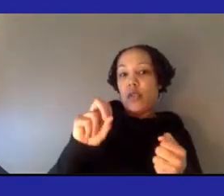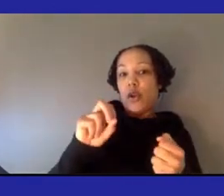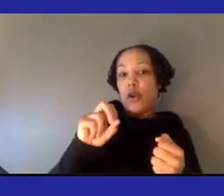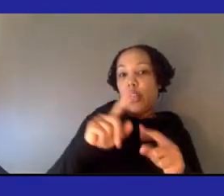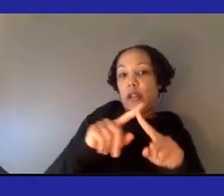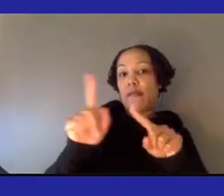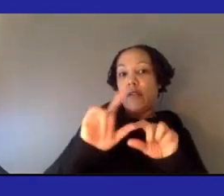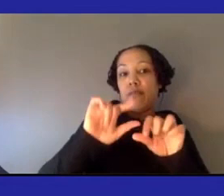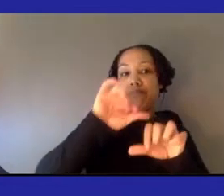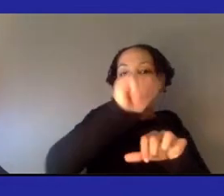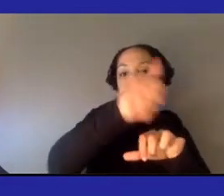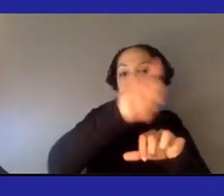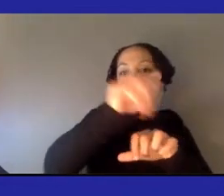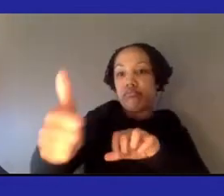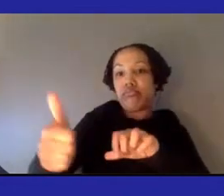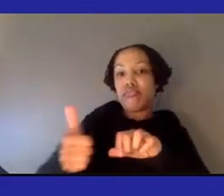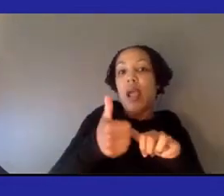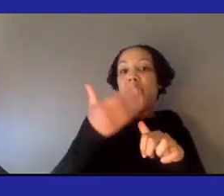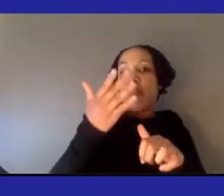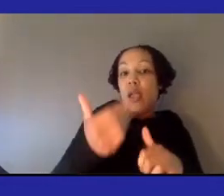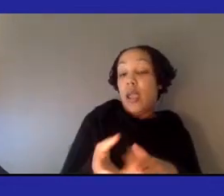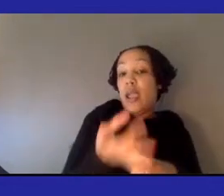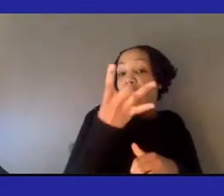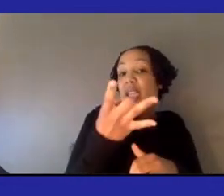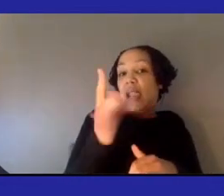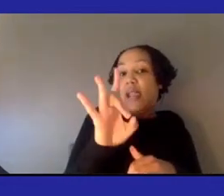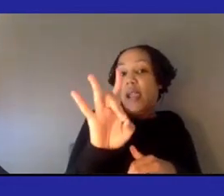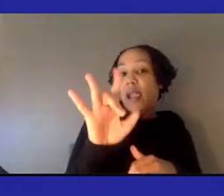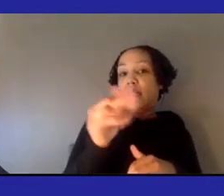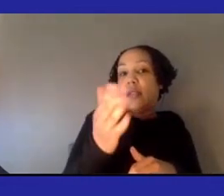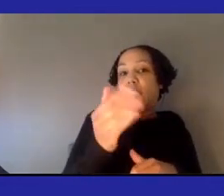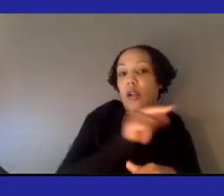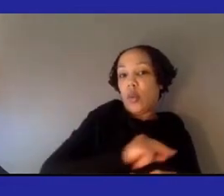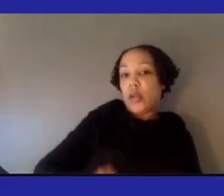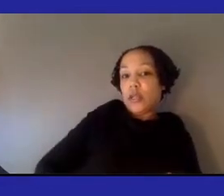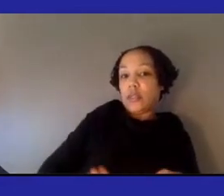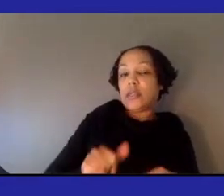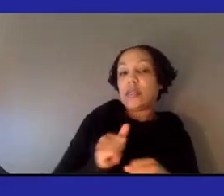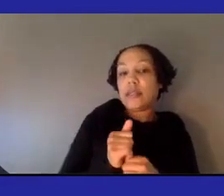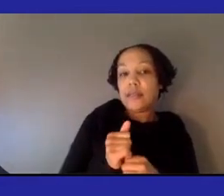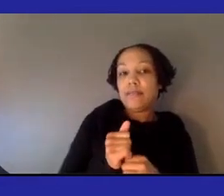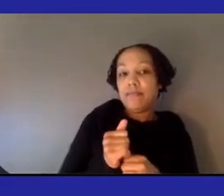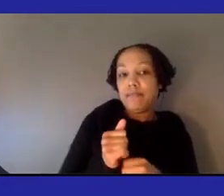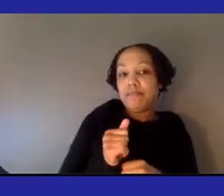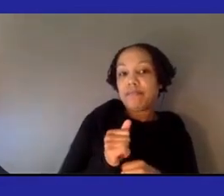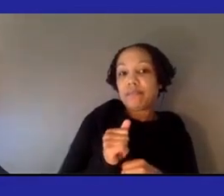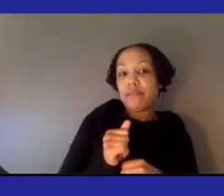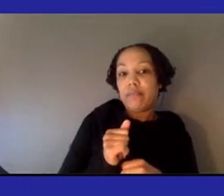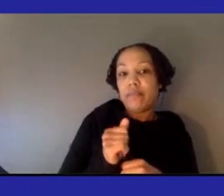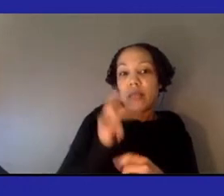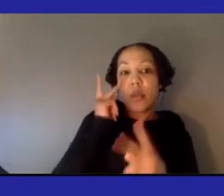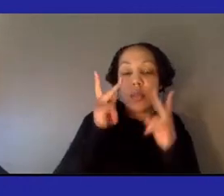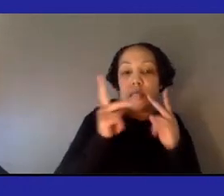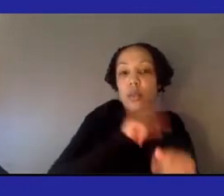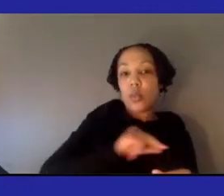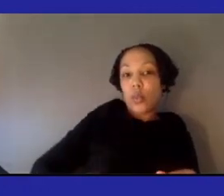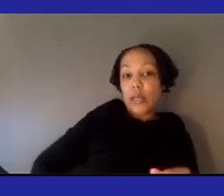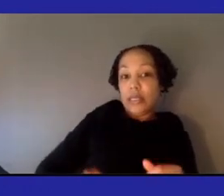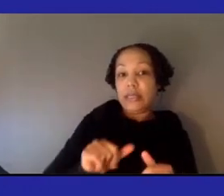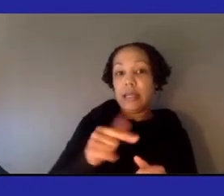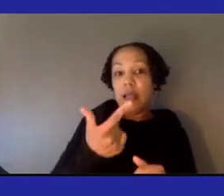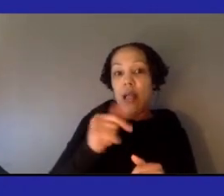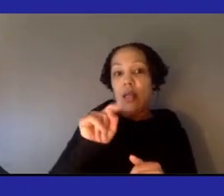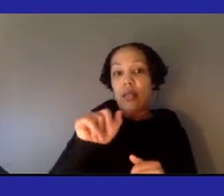Queens. And it just shows the footprint here about where we have our locations in Queens, which show that Gotham Health generally has